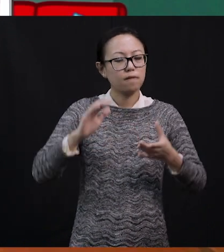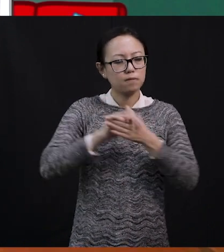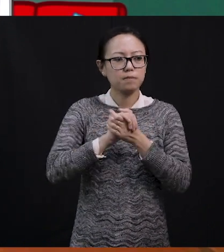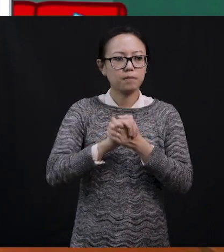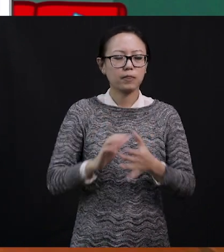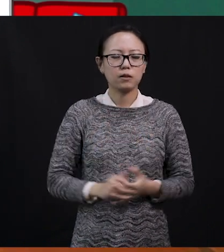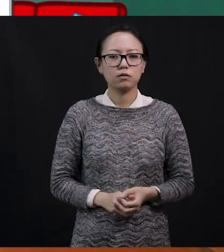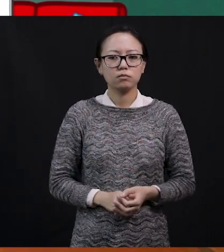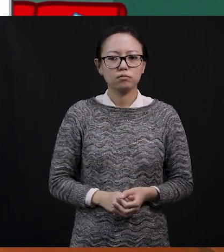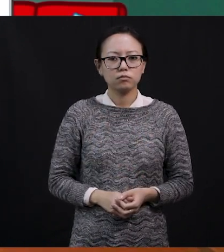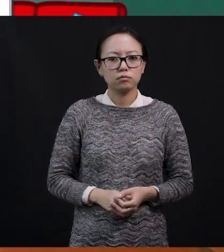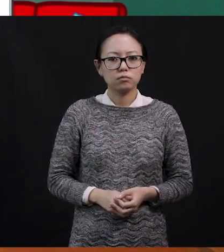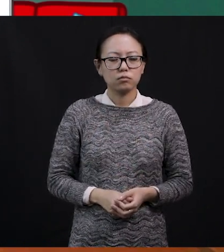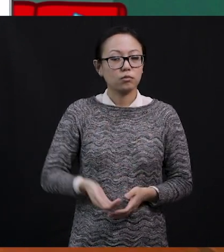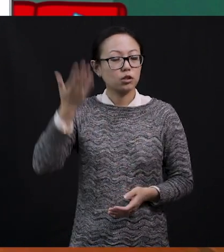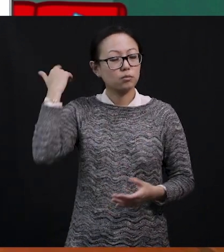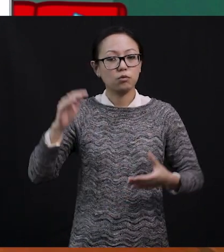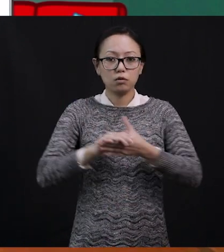times.